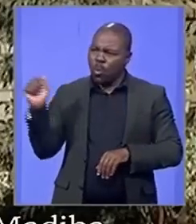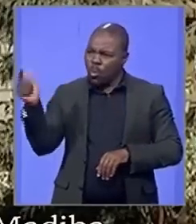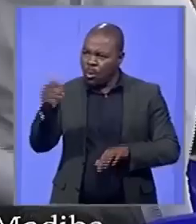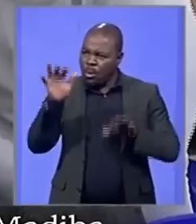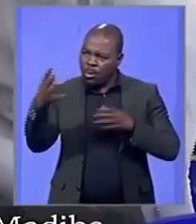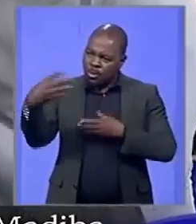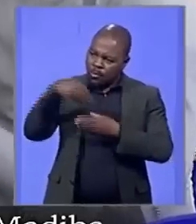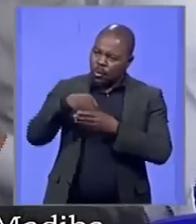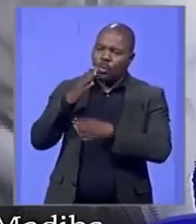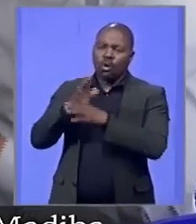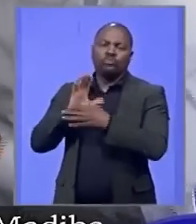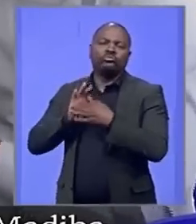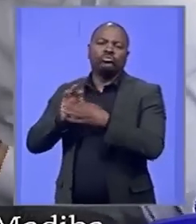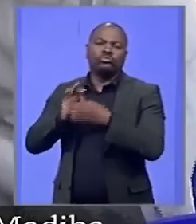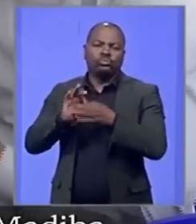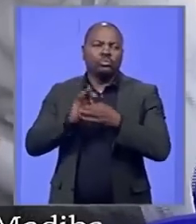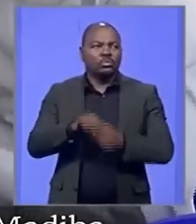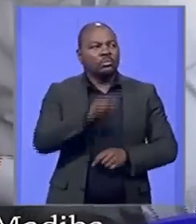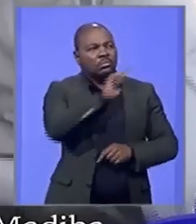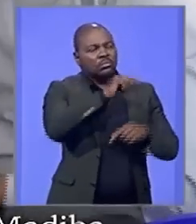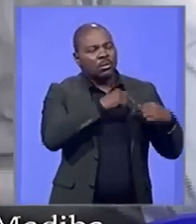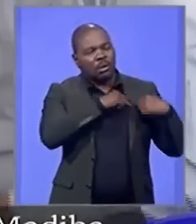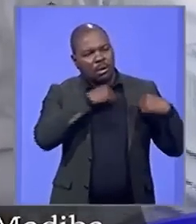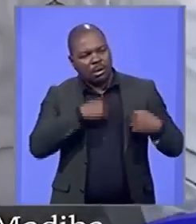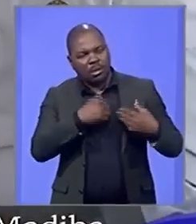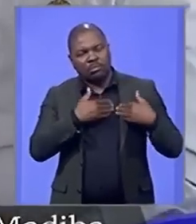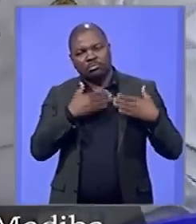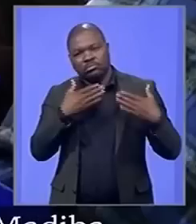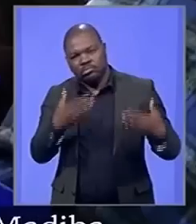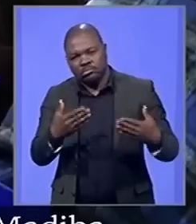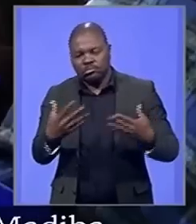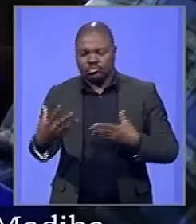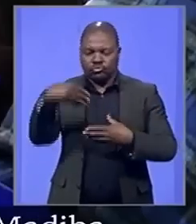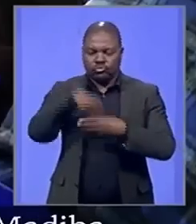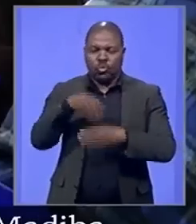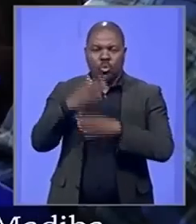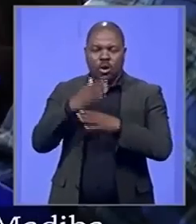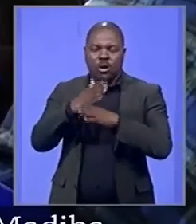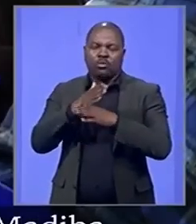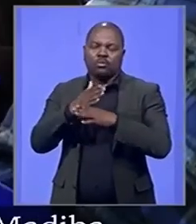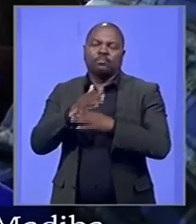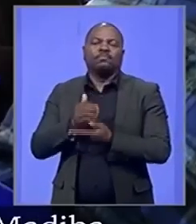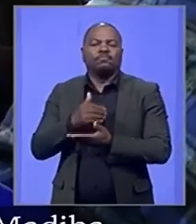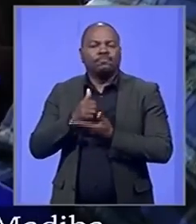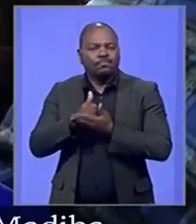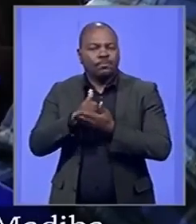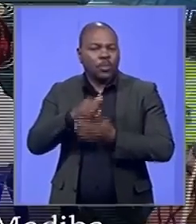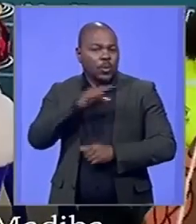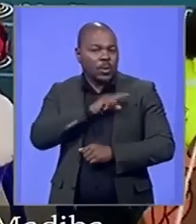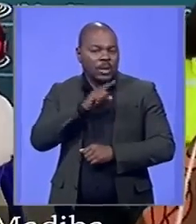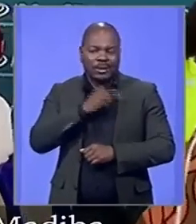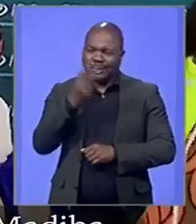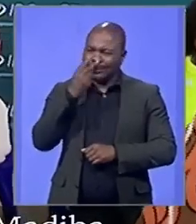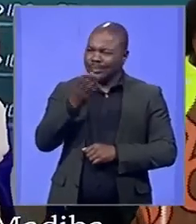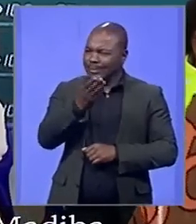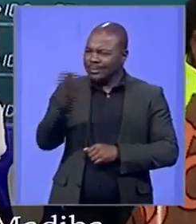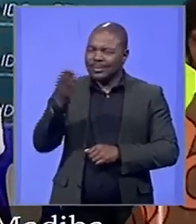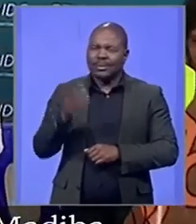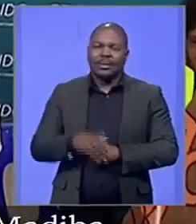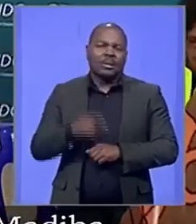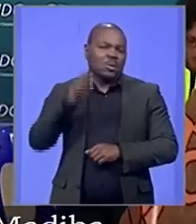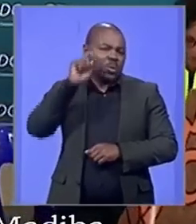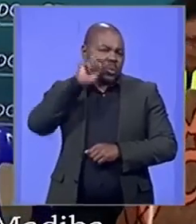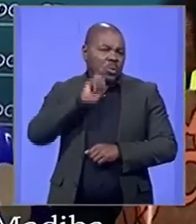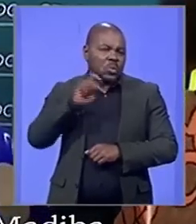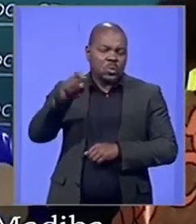nang le kabelo. Basamaria ba molemo ba ikopanya ba kena kgabong. Sena ka morao elellwa tlhopheho ya monnamoholo ya